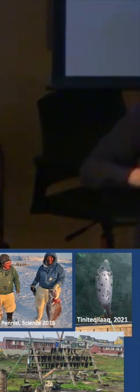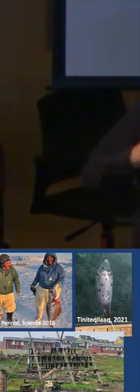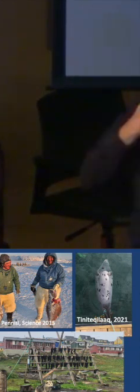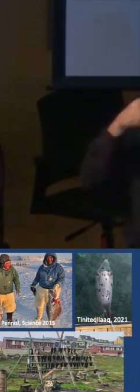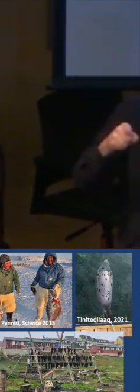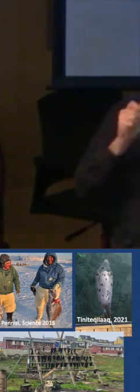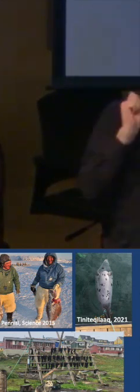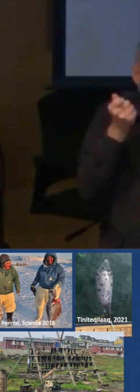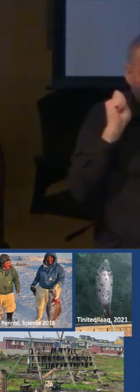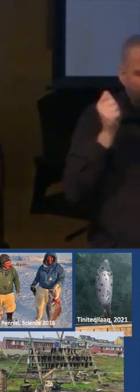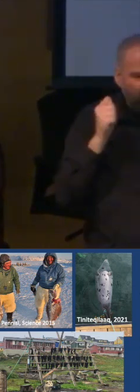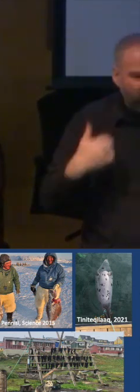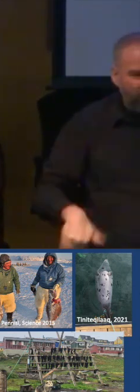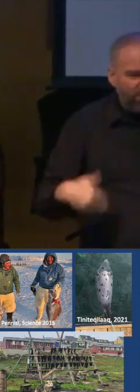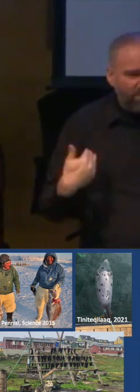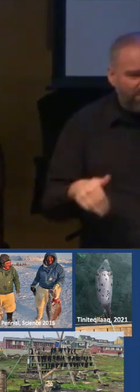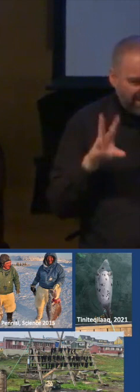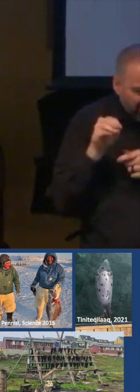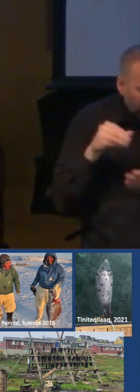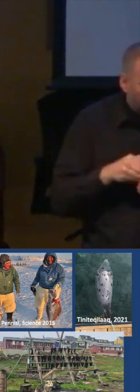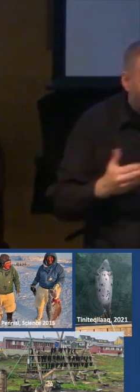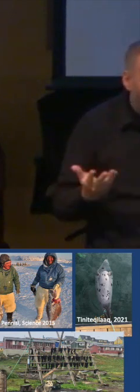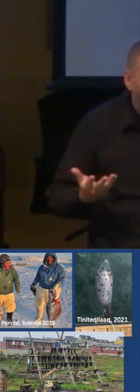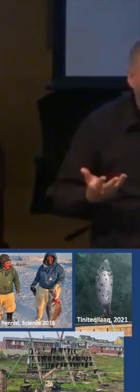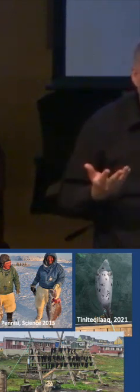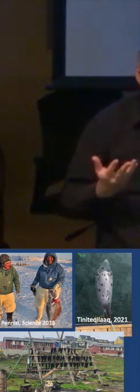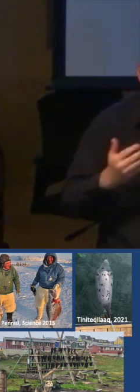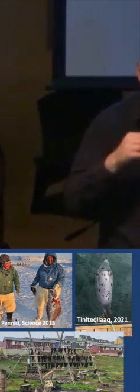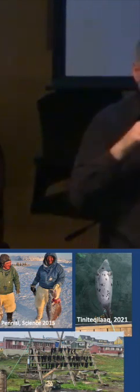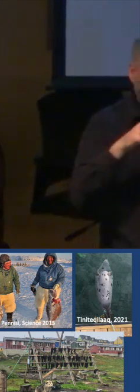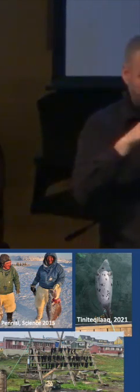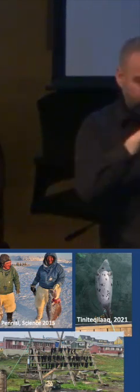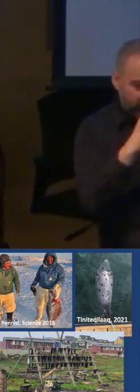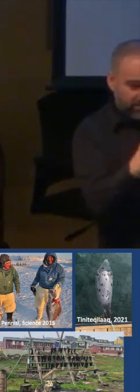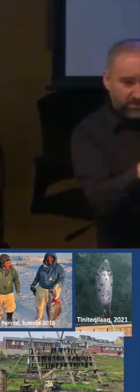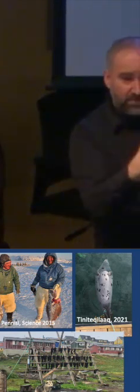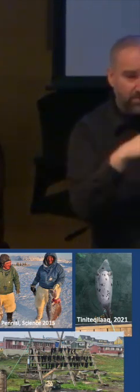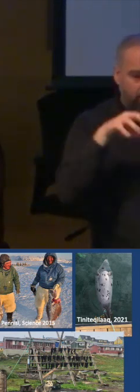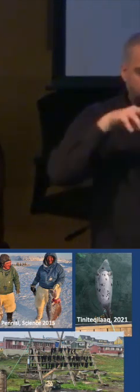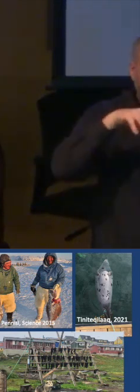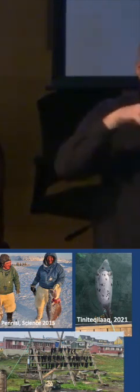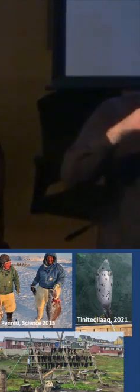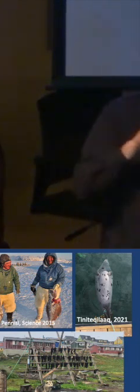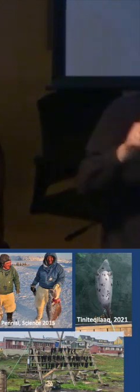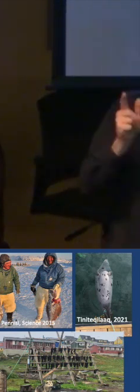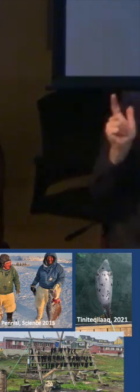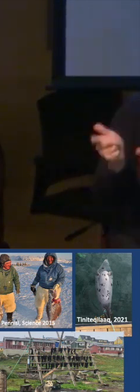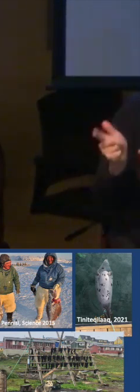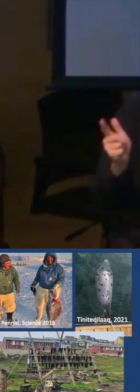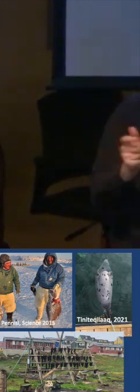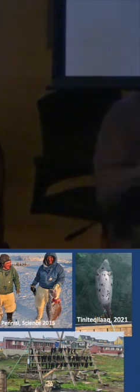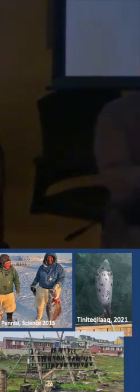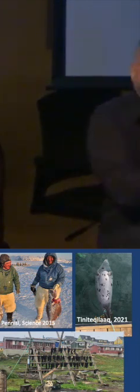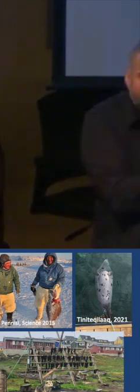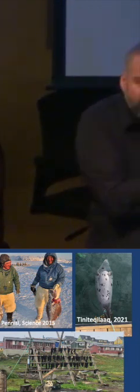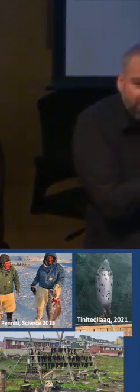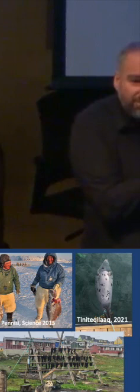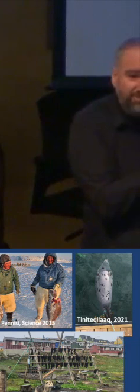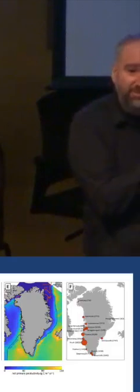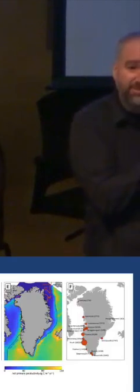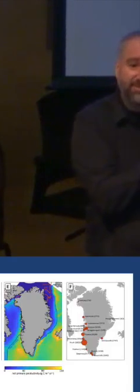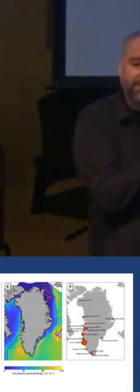of them small settlements that depend on hunting and fishing, especially inshore fishing, for their